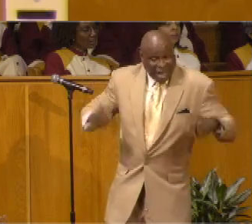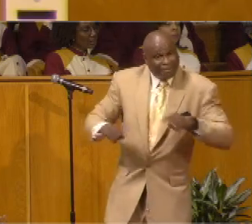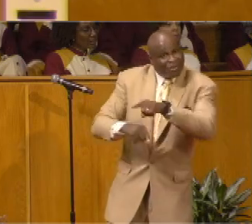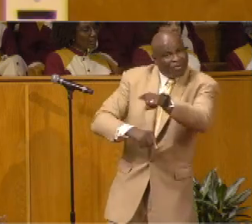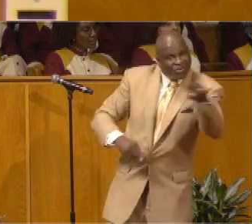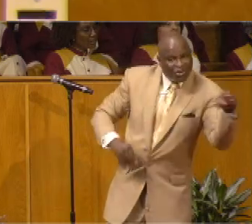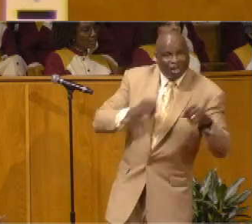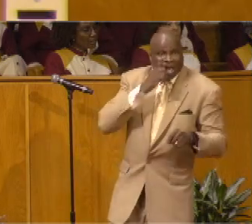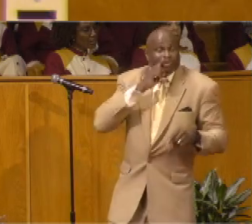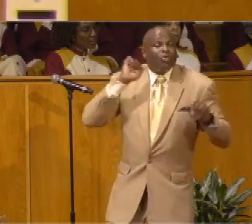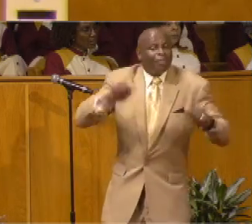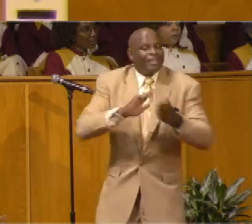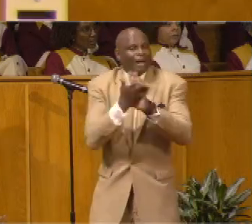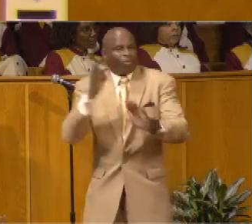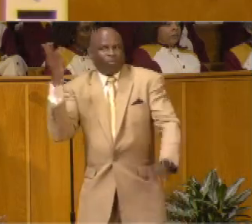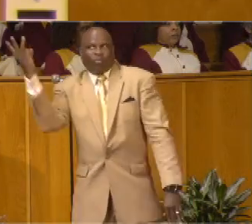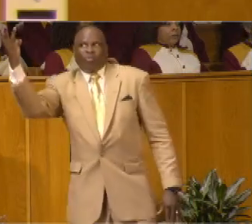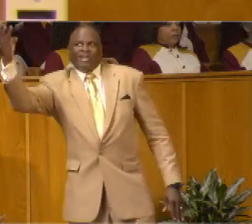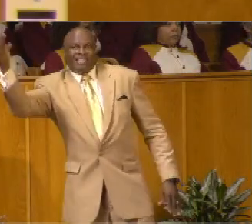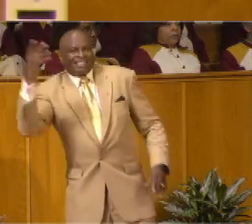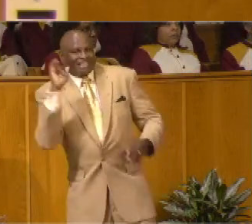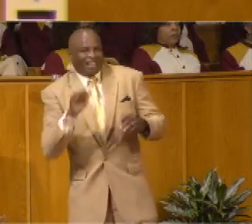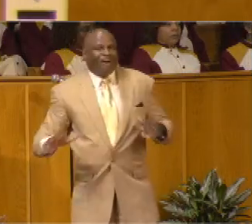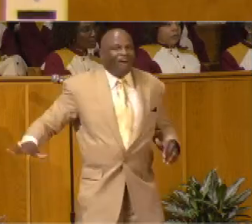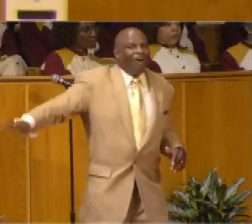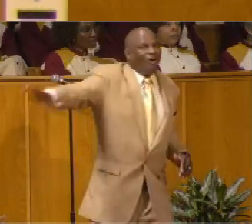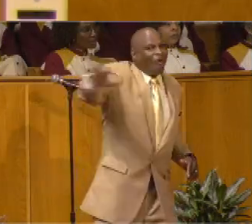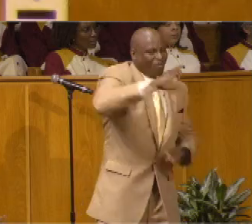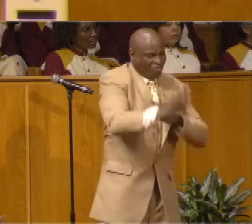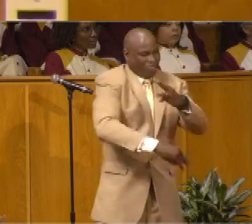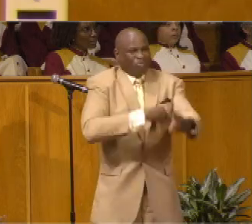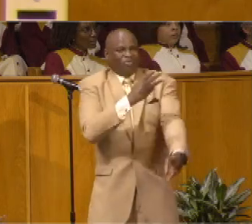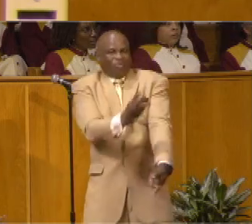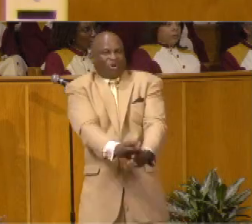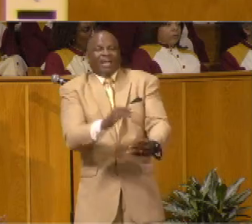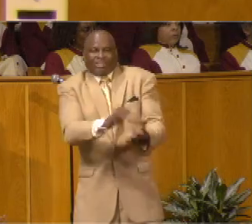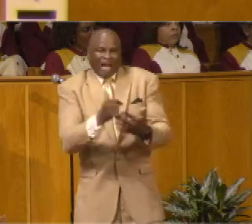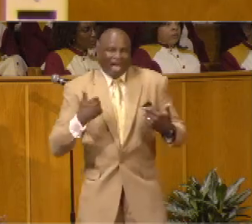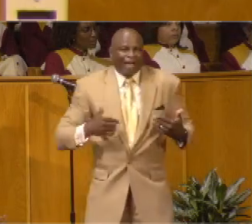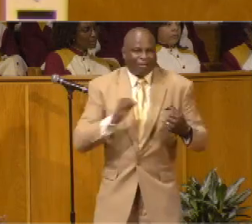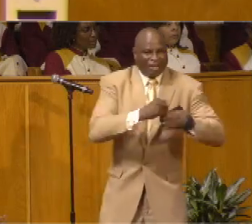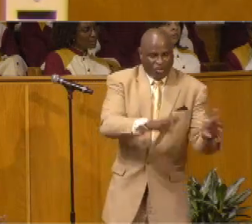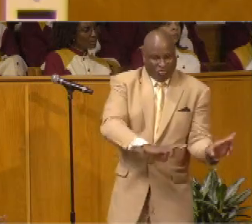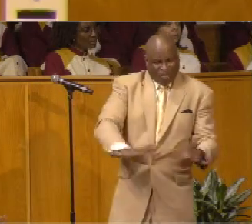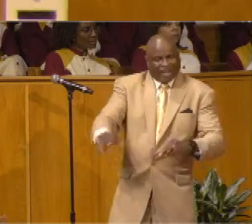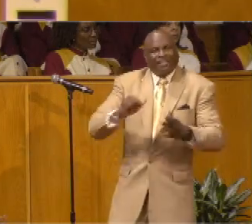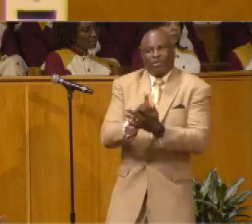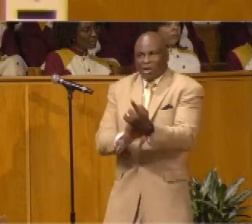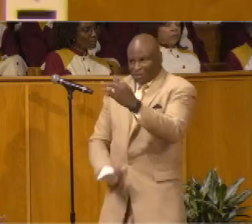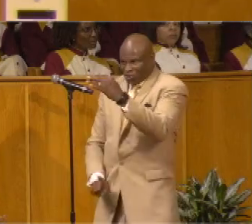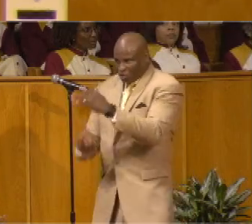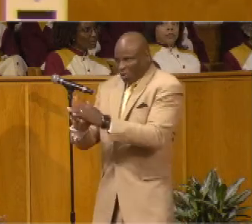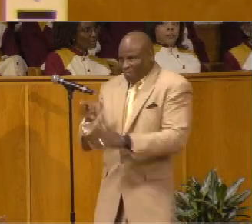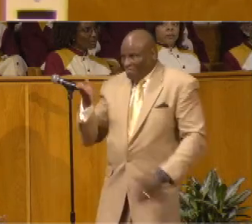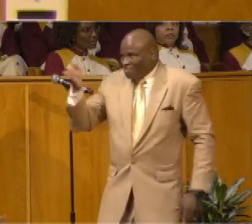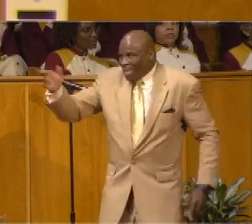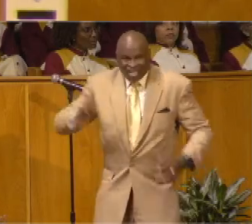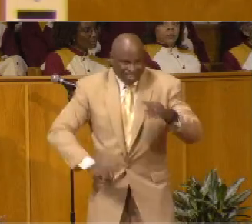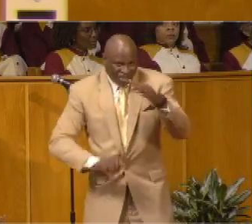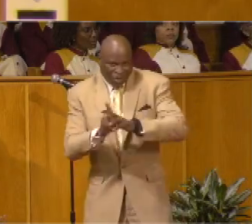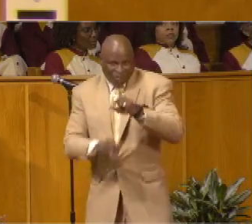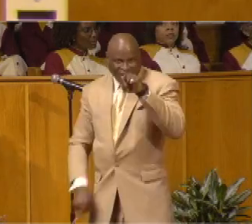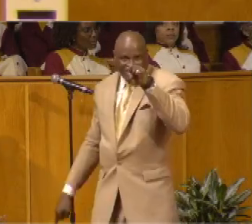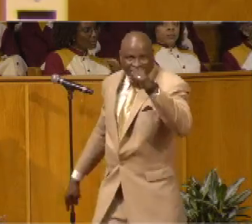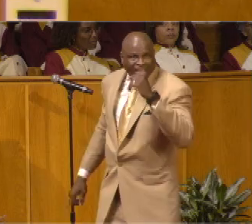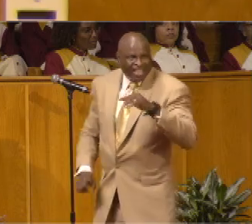you, you will be my witnesses in all the earth. And so I've got to equip you to preach the gospel in